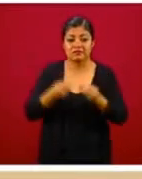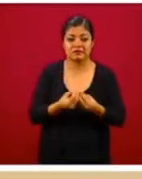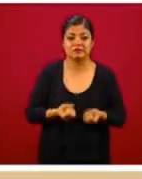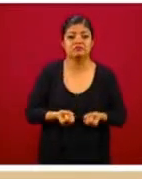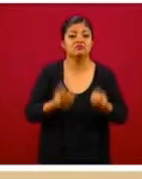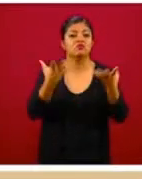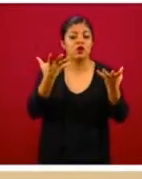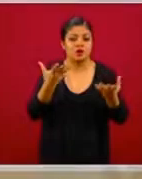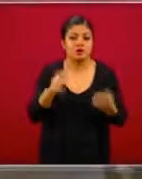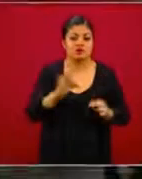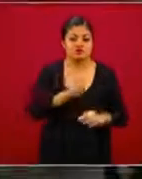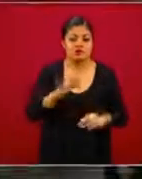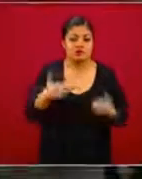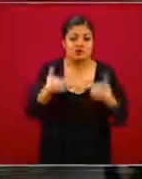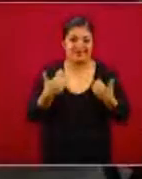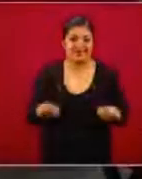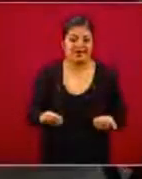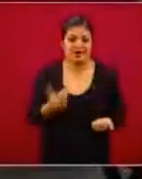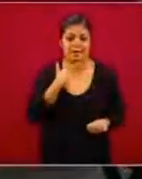serious state.